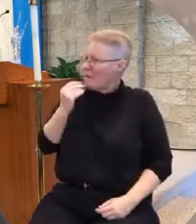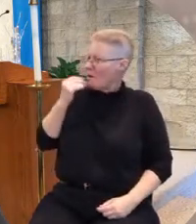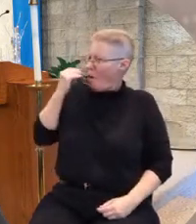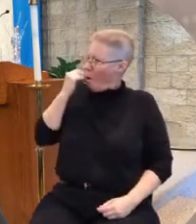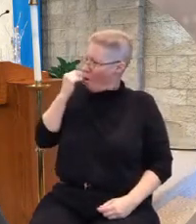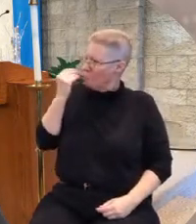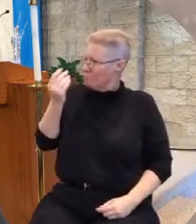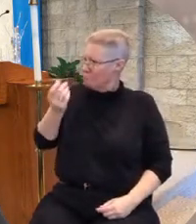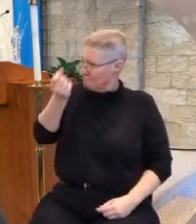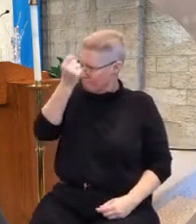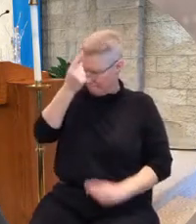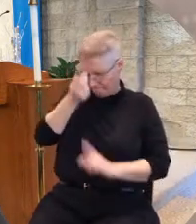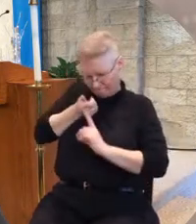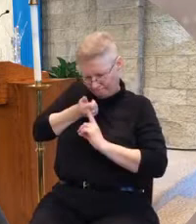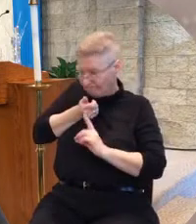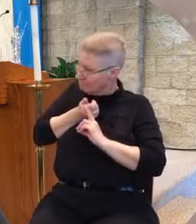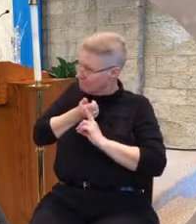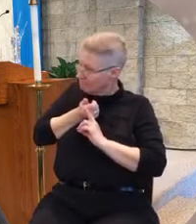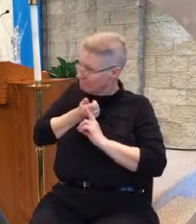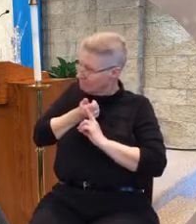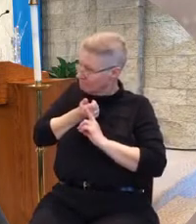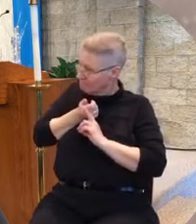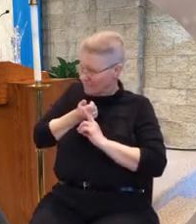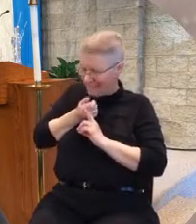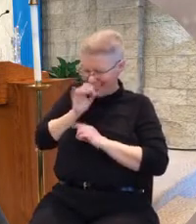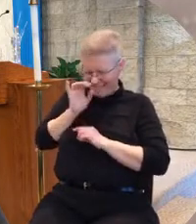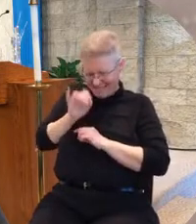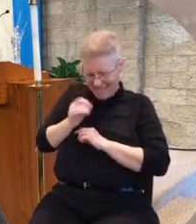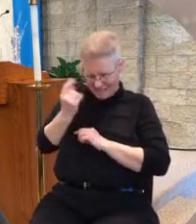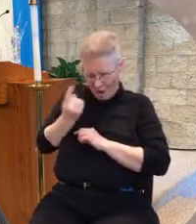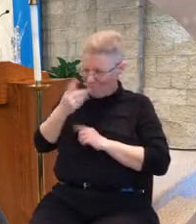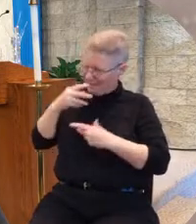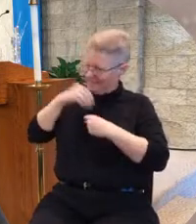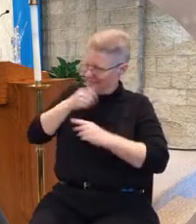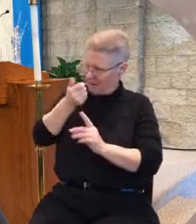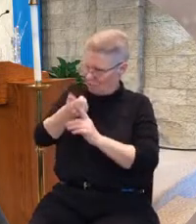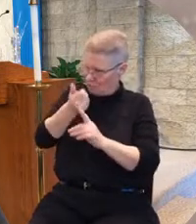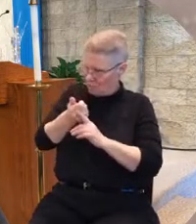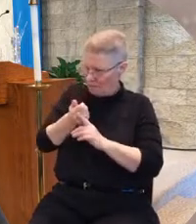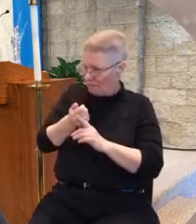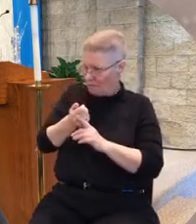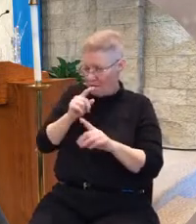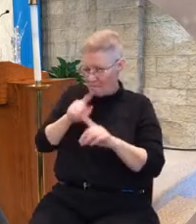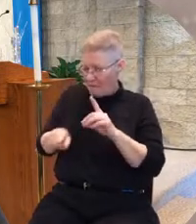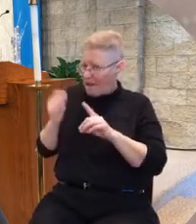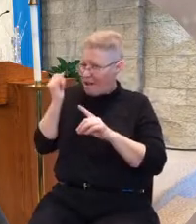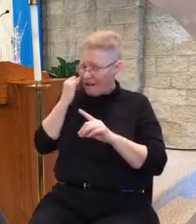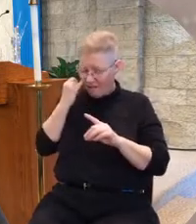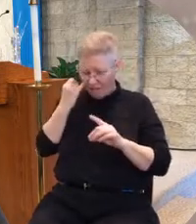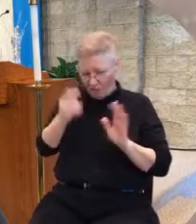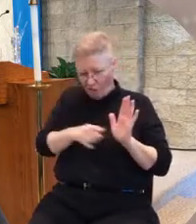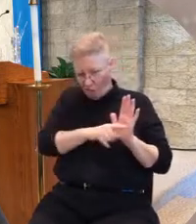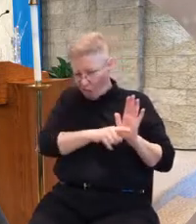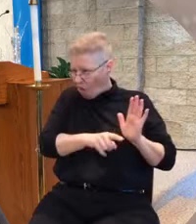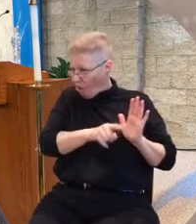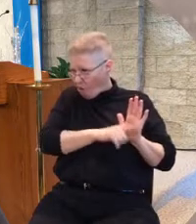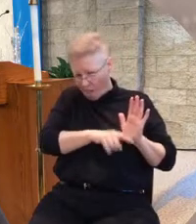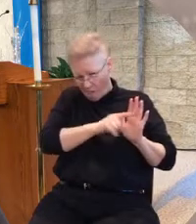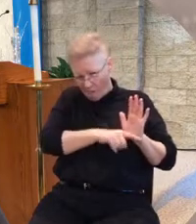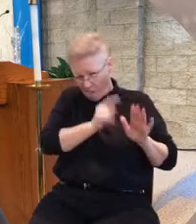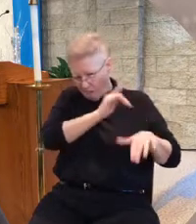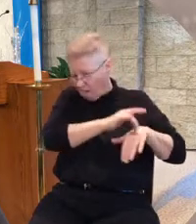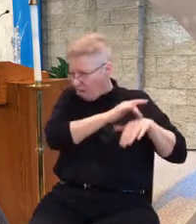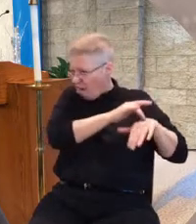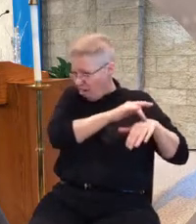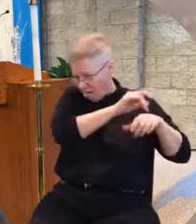already operating within you, but you can't catch it. You can't glimpse it. You can't experience it if you're operating down here. And that's not